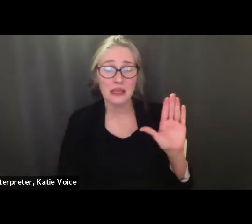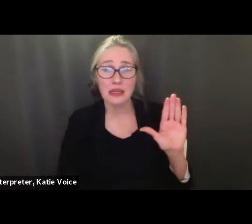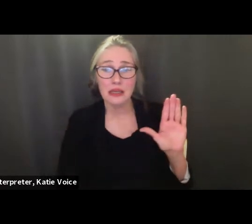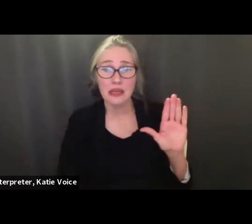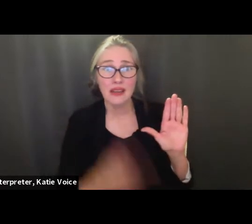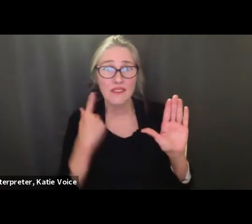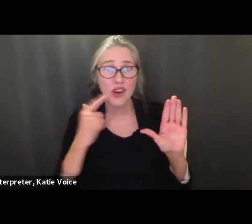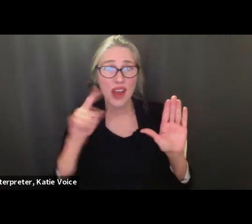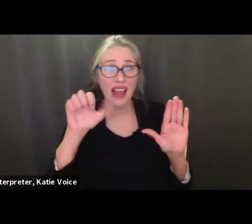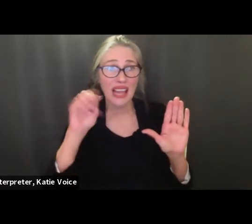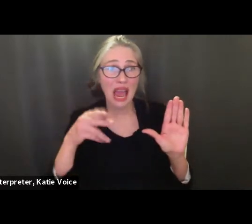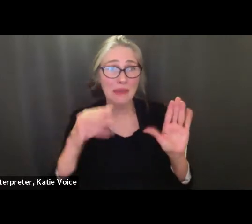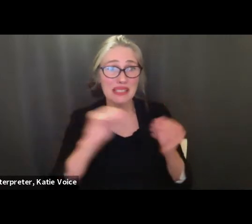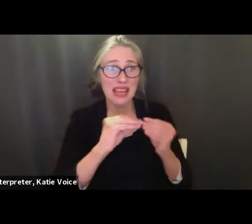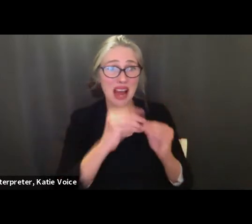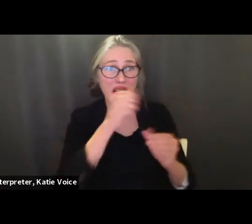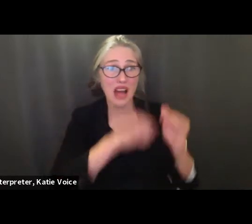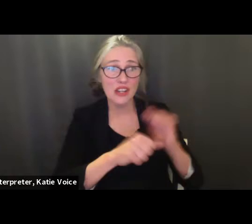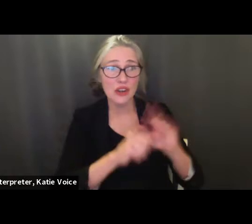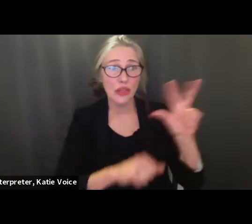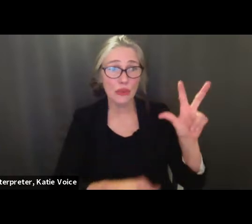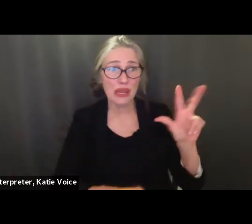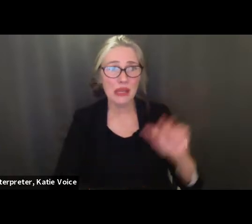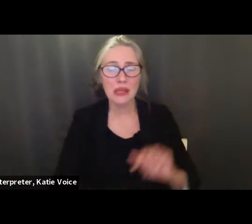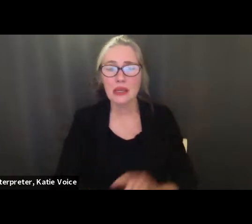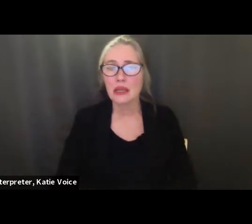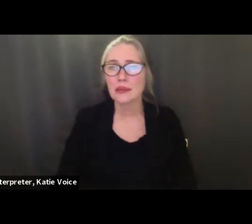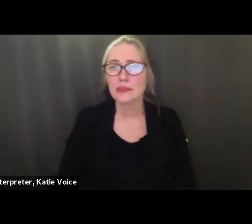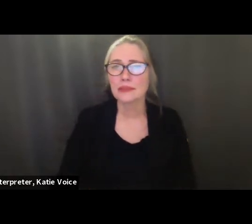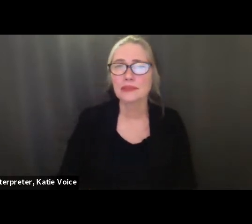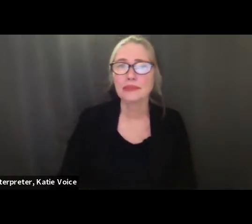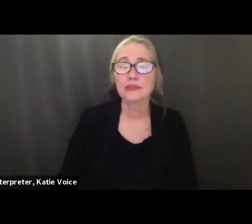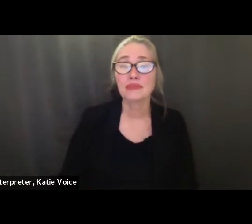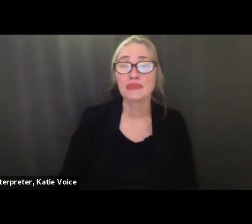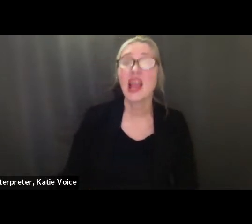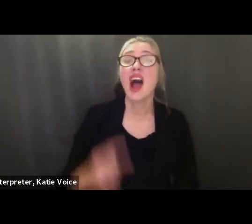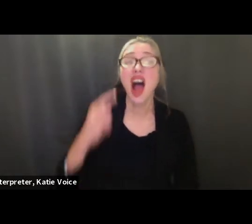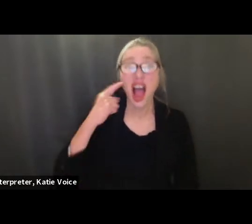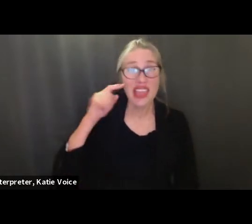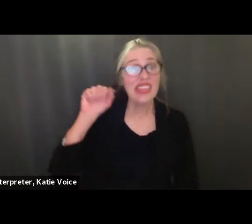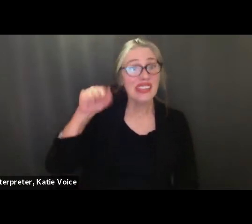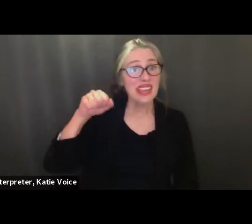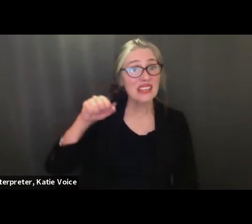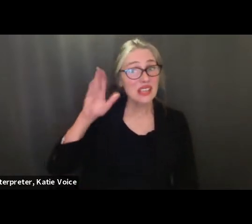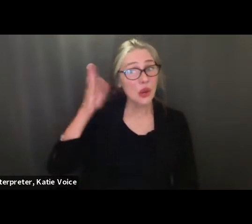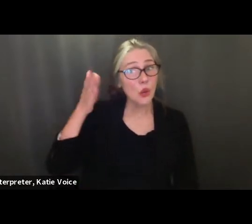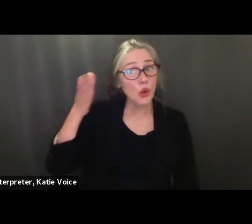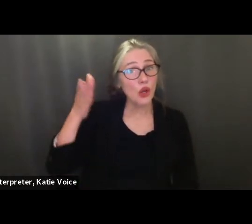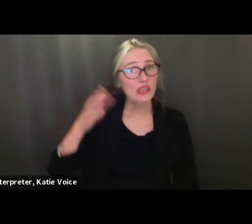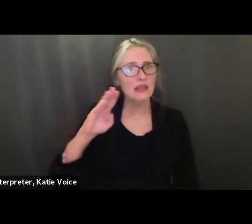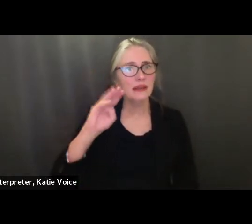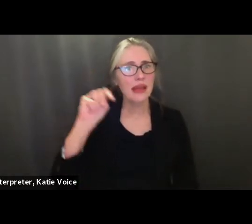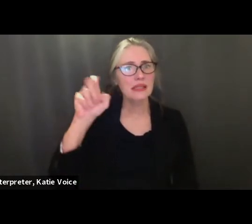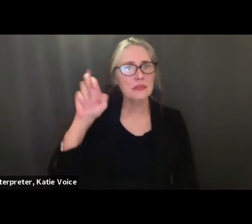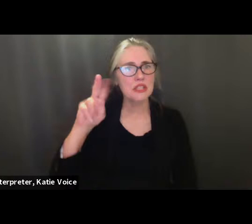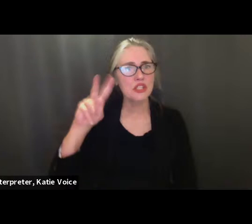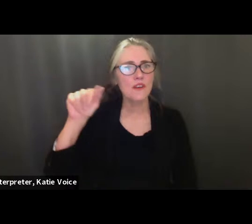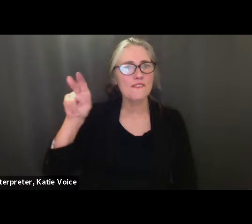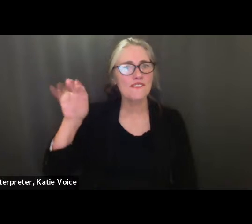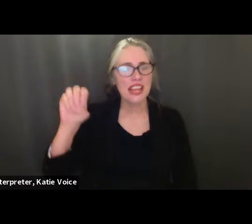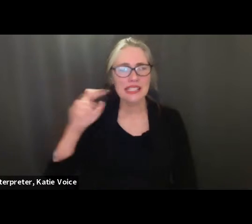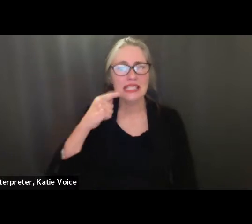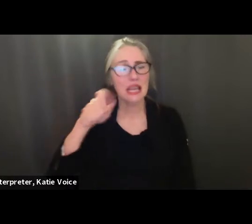LCAP. Wasn't sure. I believe it would, because that's where it's focusing on specifically